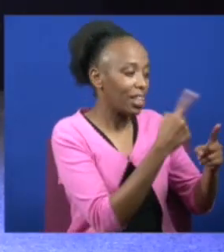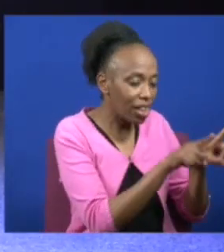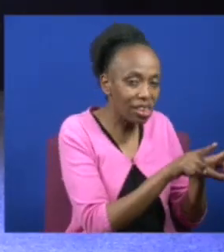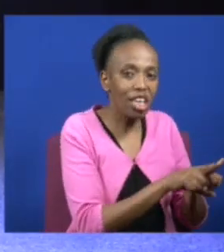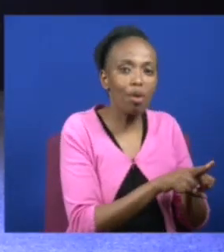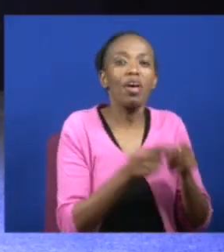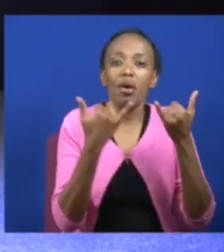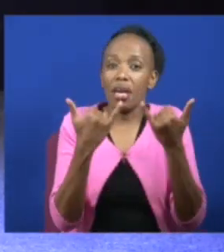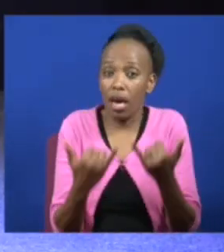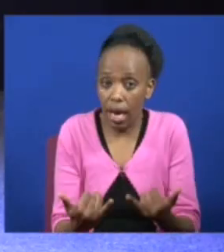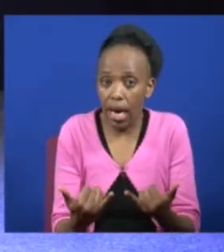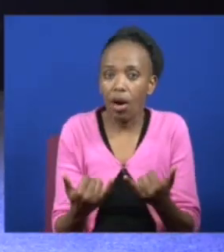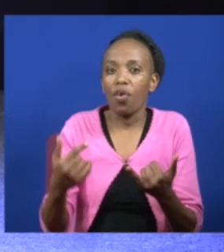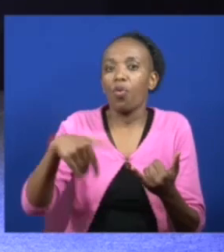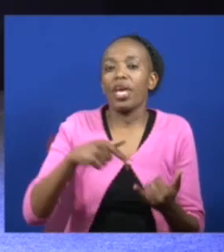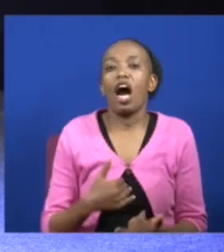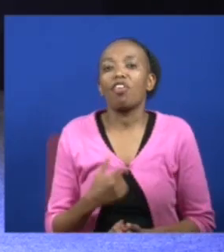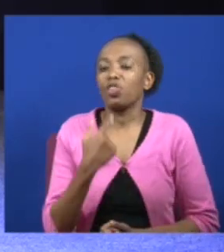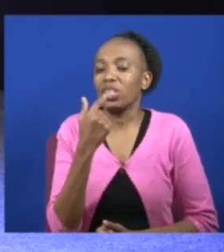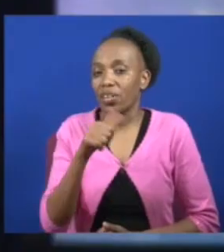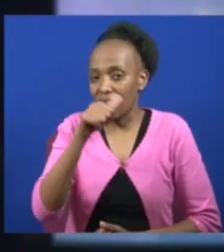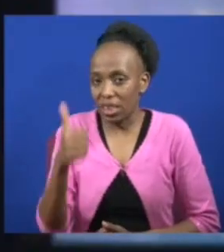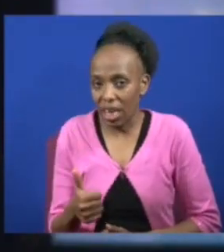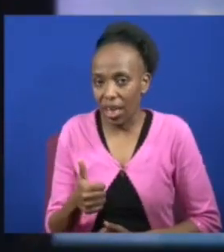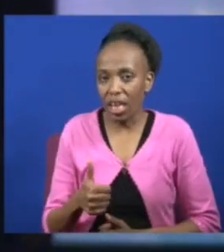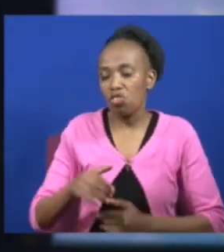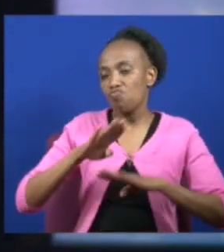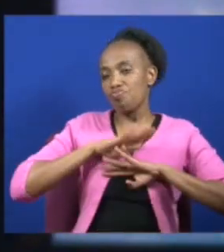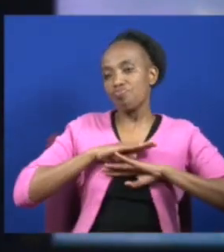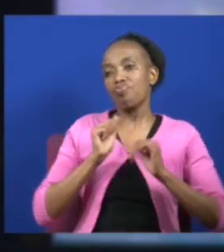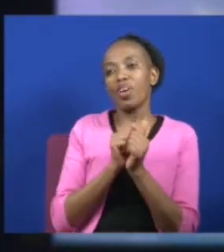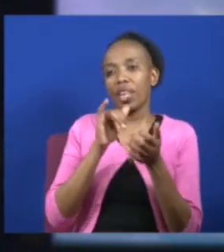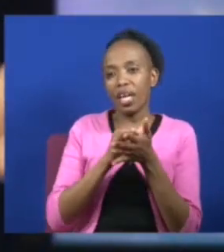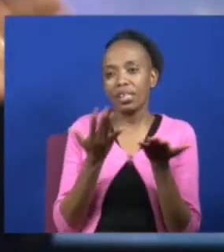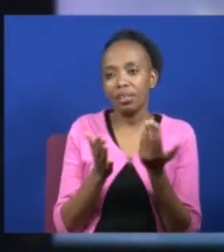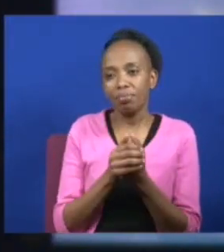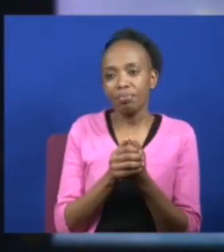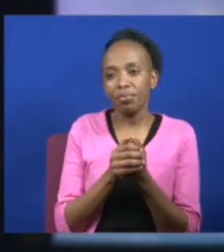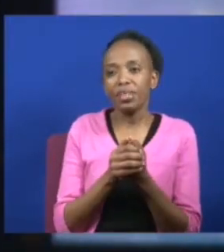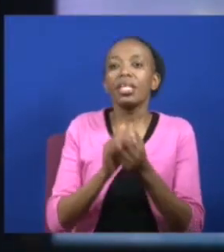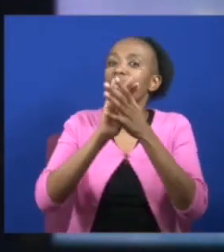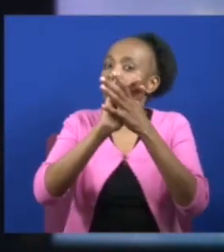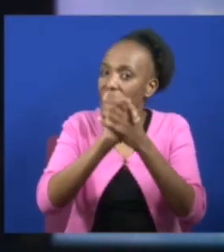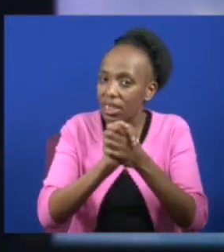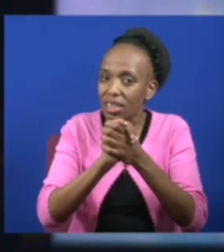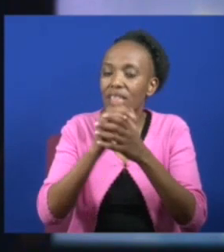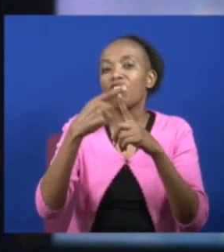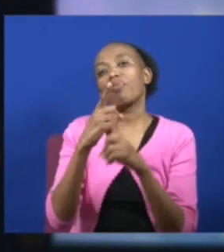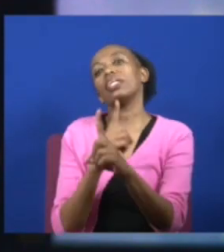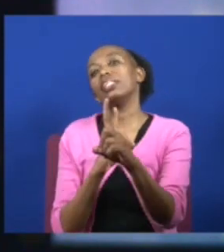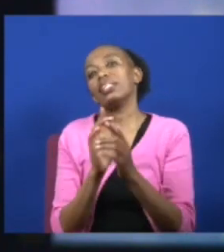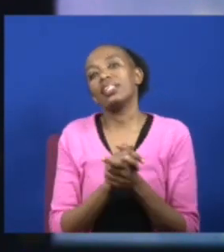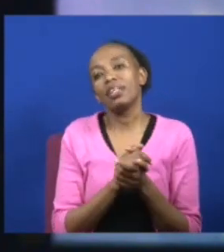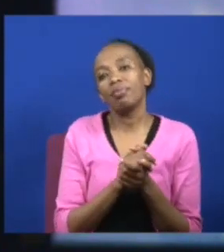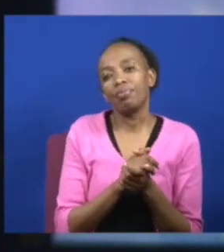same. And now we have to tell each other, be satisfied with that. Greetings from a